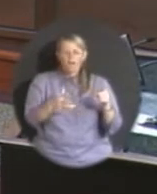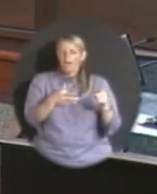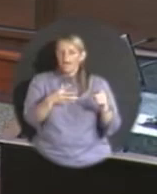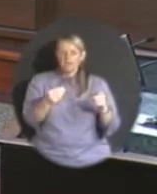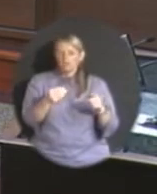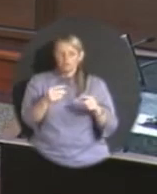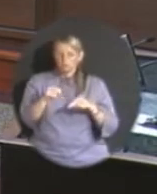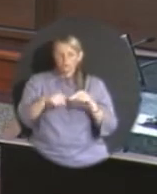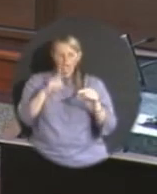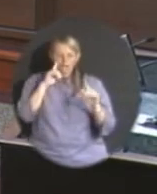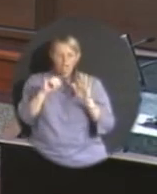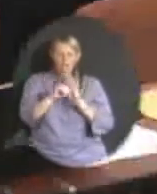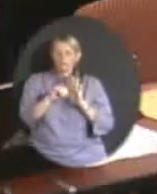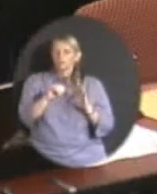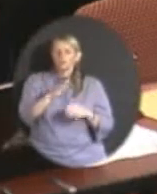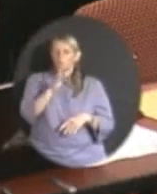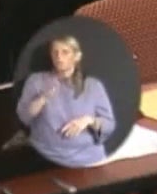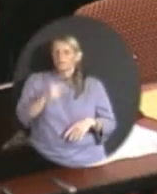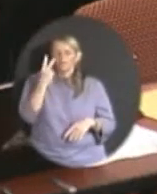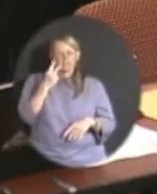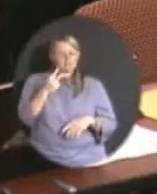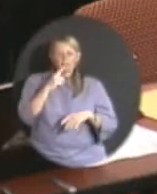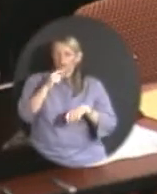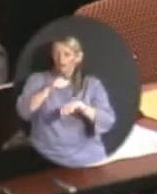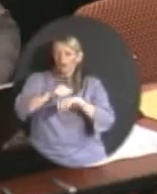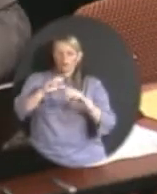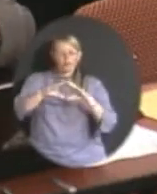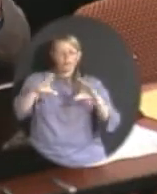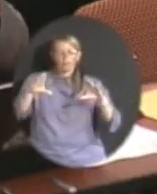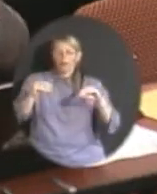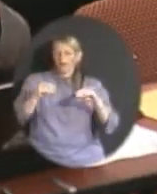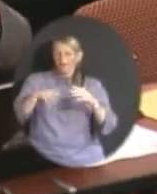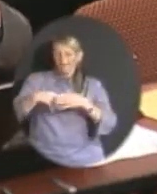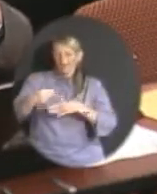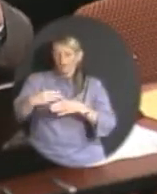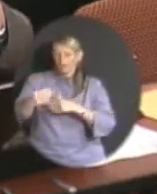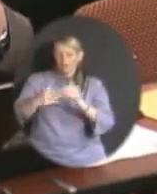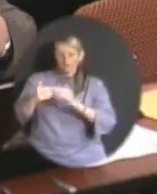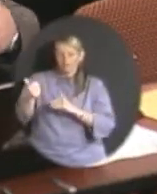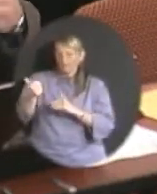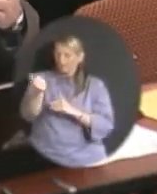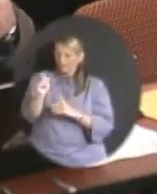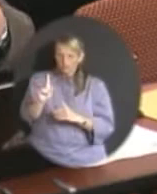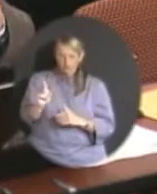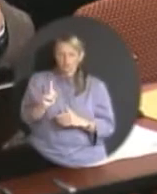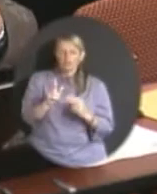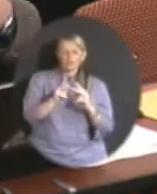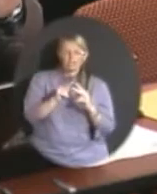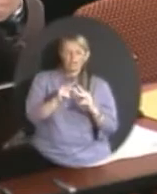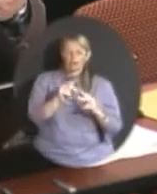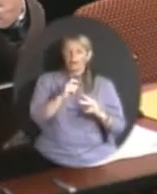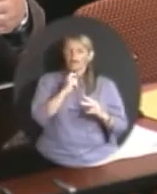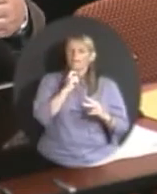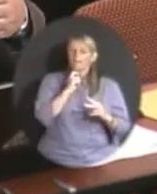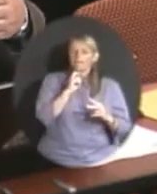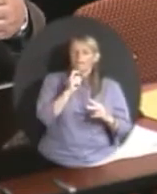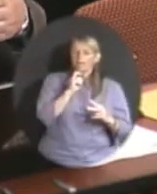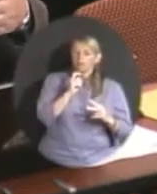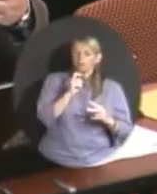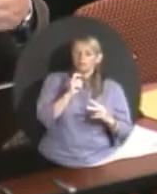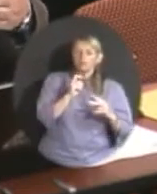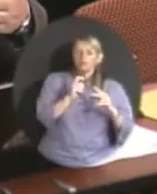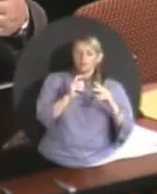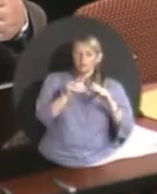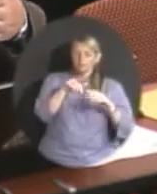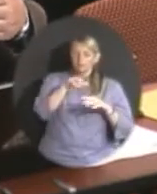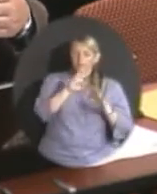will not see concrete block from the outside of the building anywhere. There is either a metal panel system or this, if you remember the terracotta rain screen, which